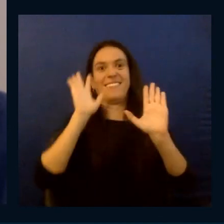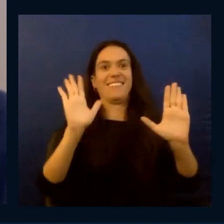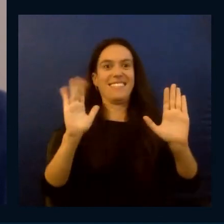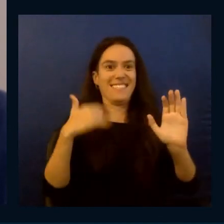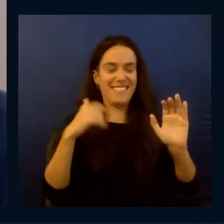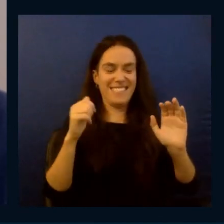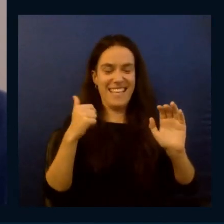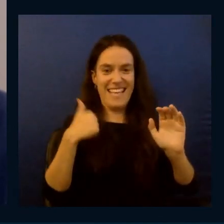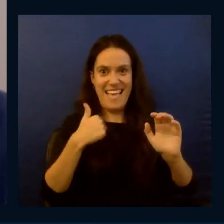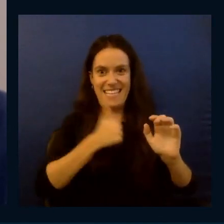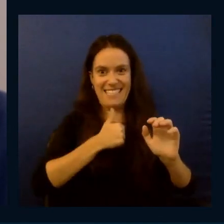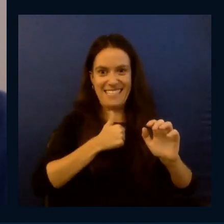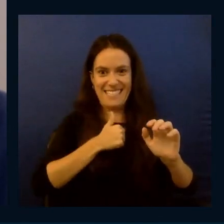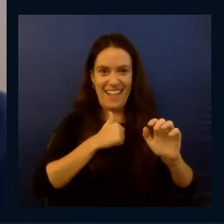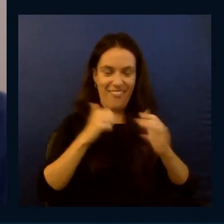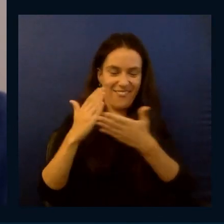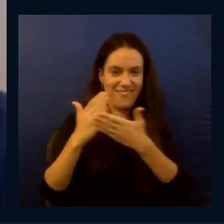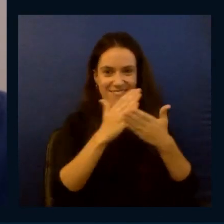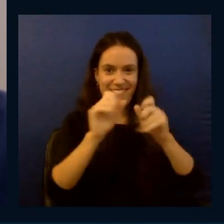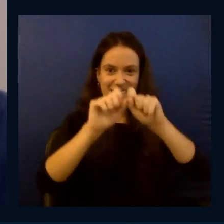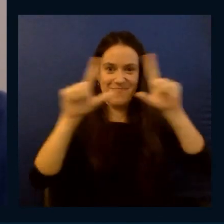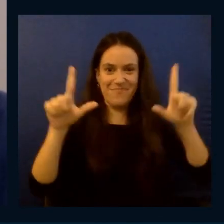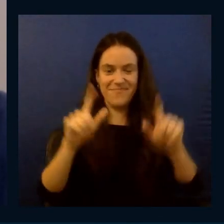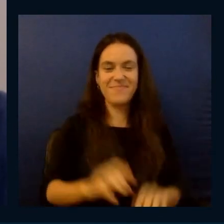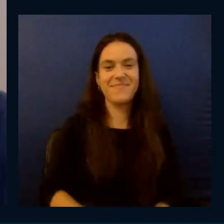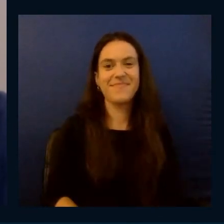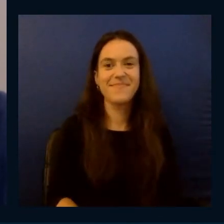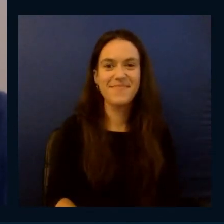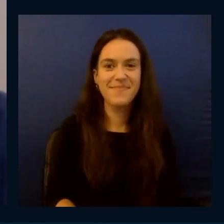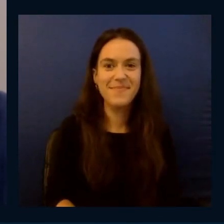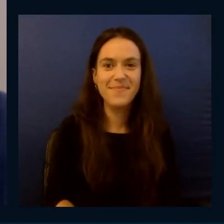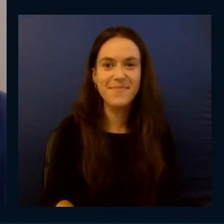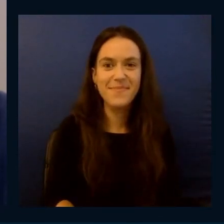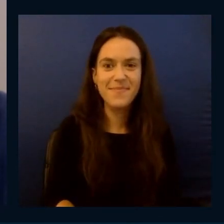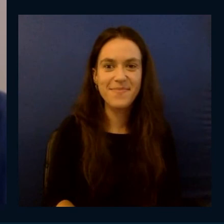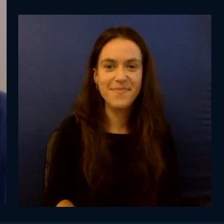Let me open my screen.